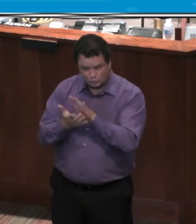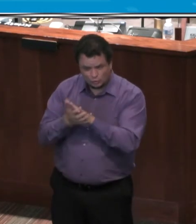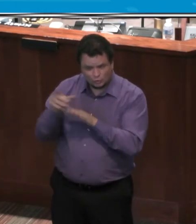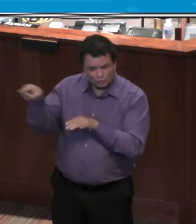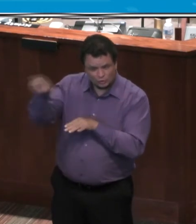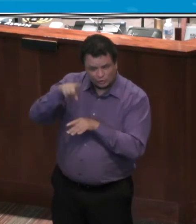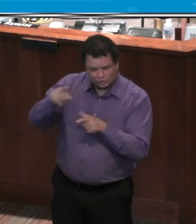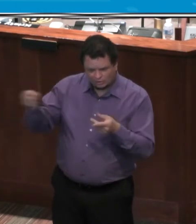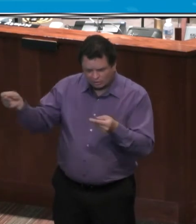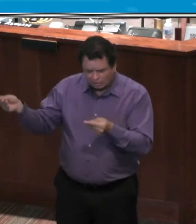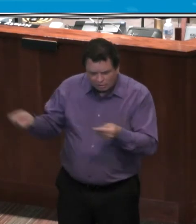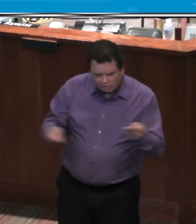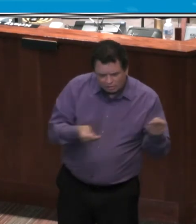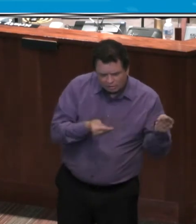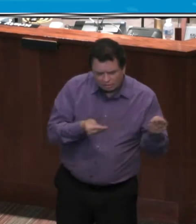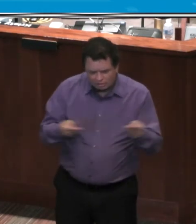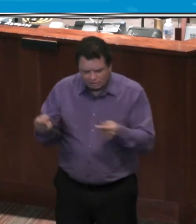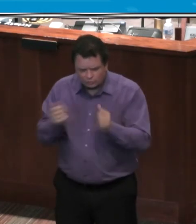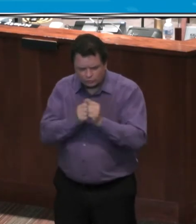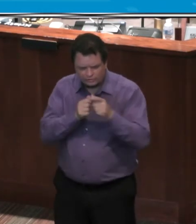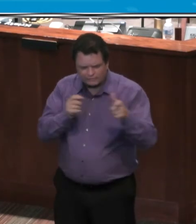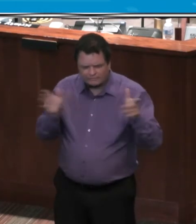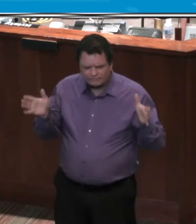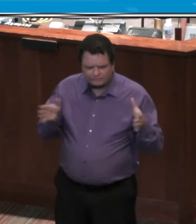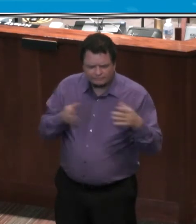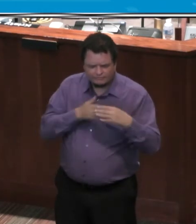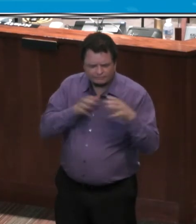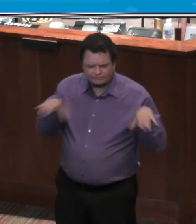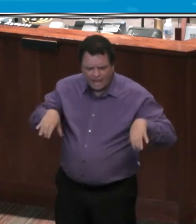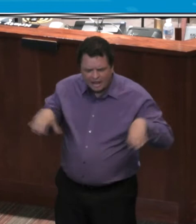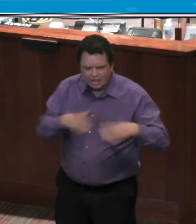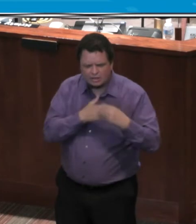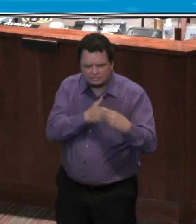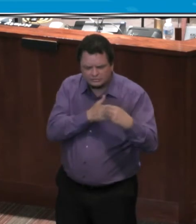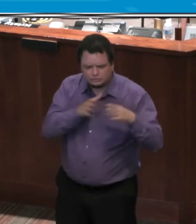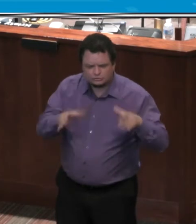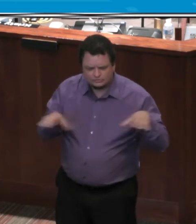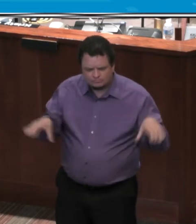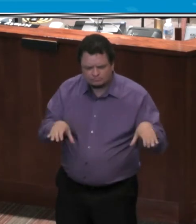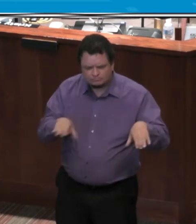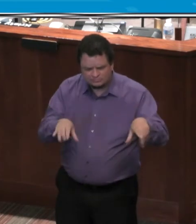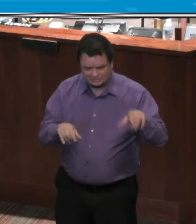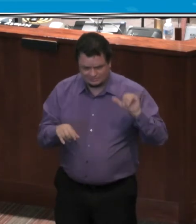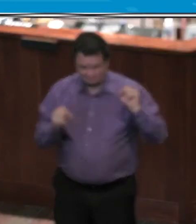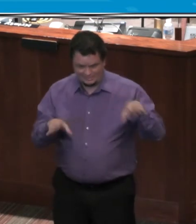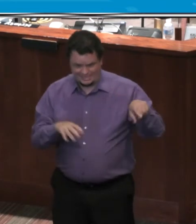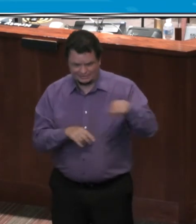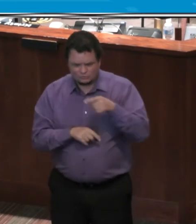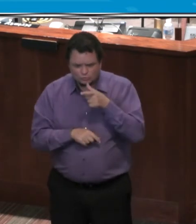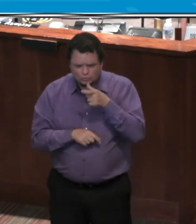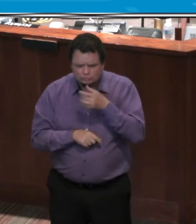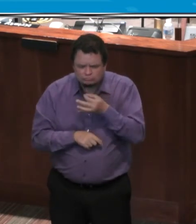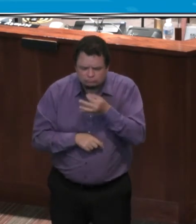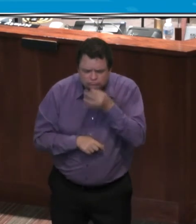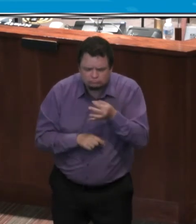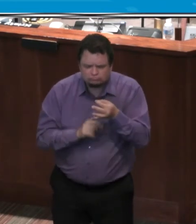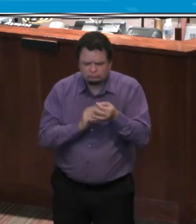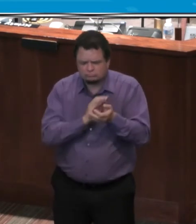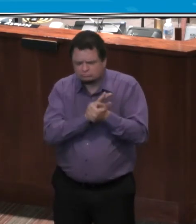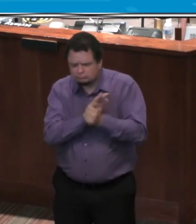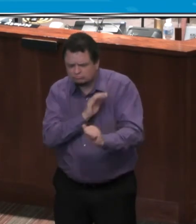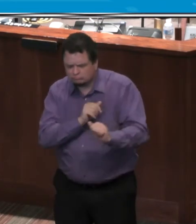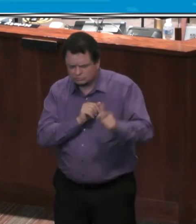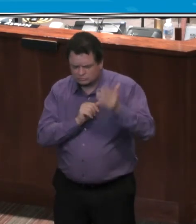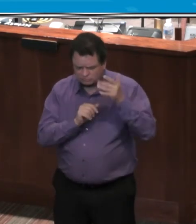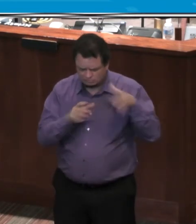communicable disease expert to that team. And then we got a bit of a reprieve when Polis went ahead and canceled